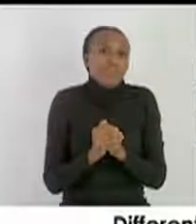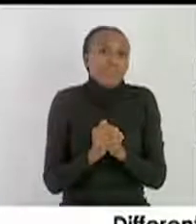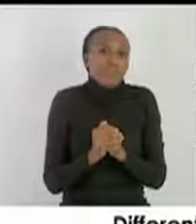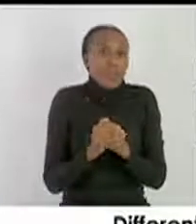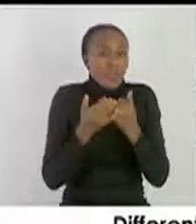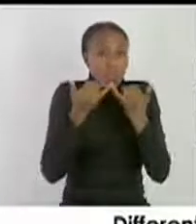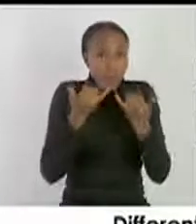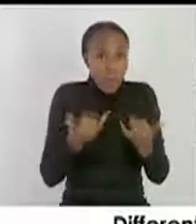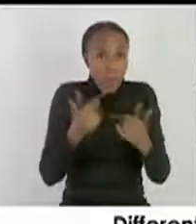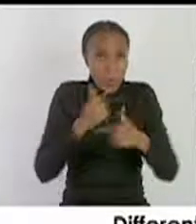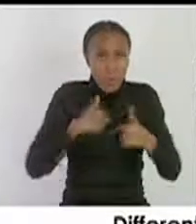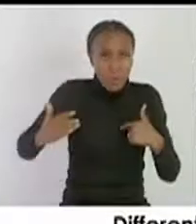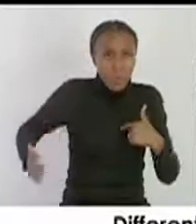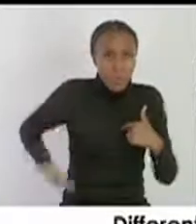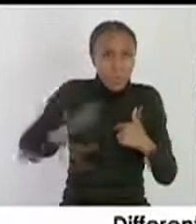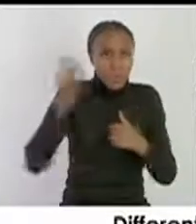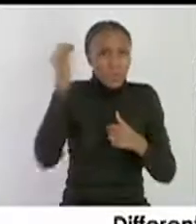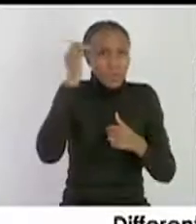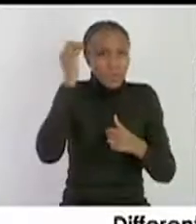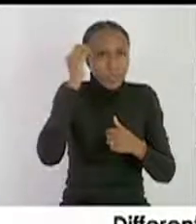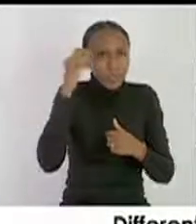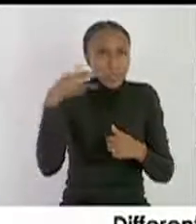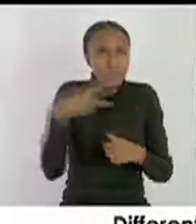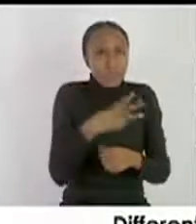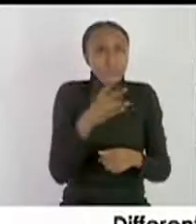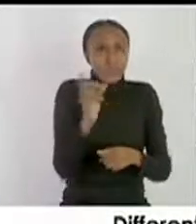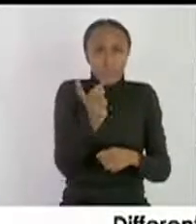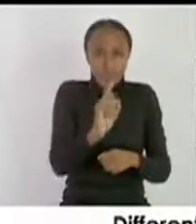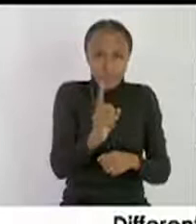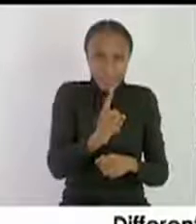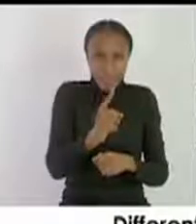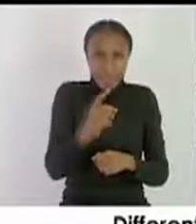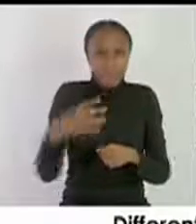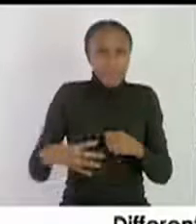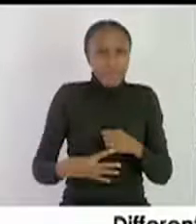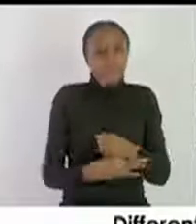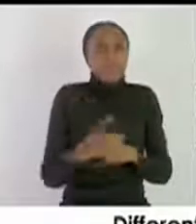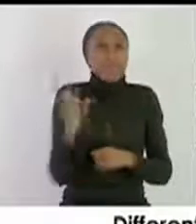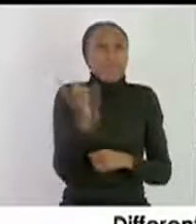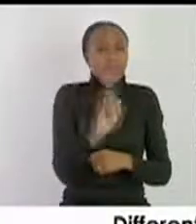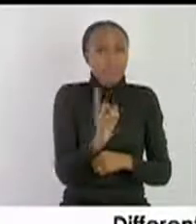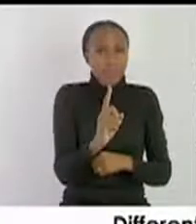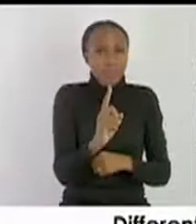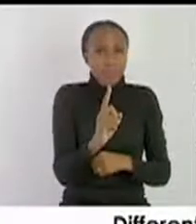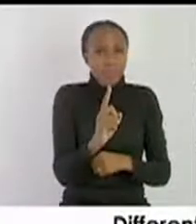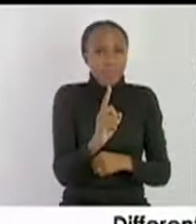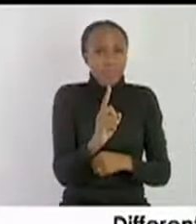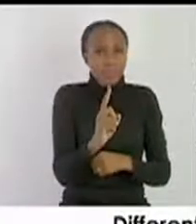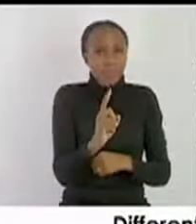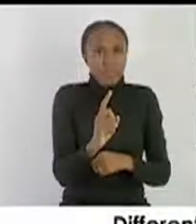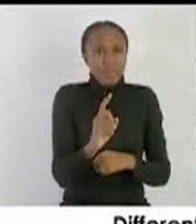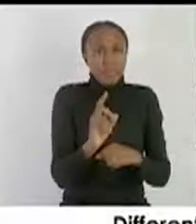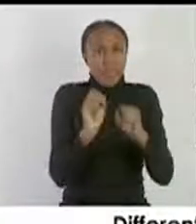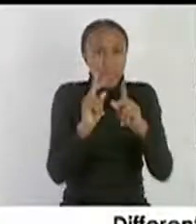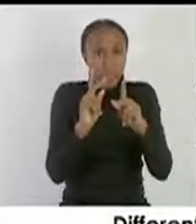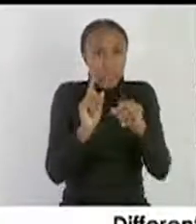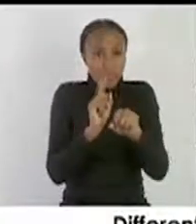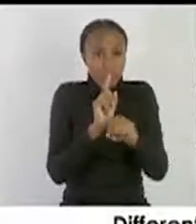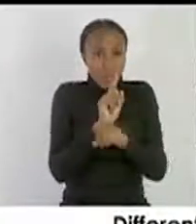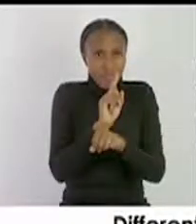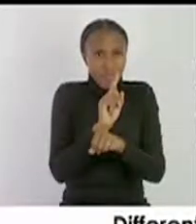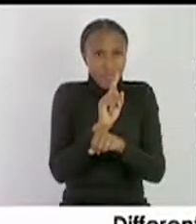Let's differentiate between HIV and AIDS in simple terms. Let's quickly start off